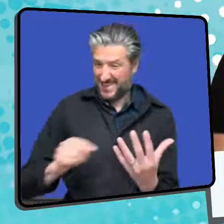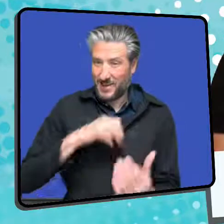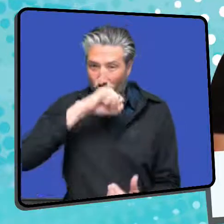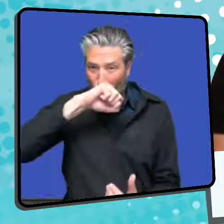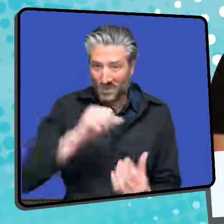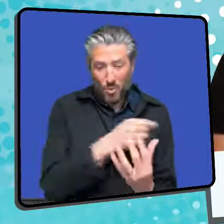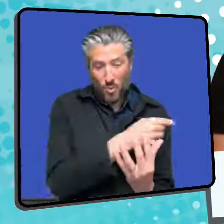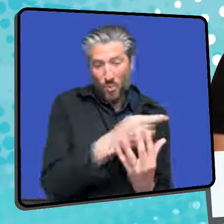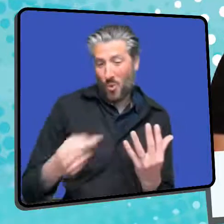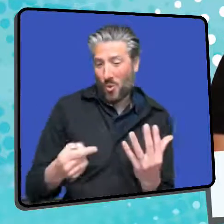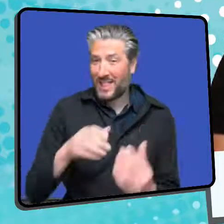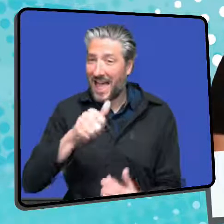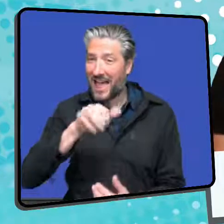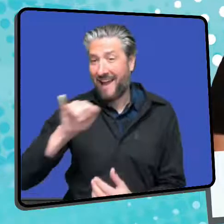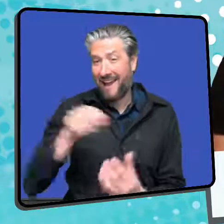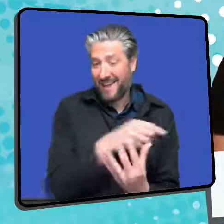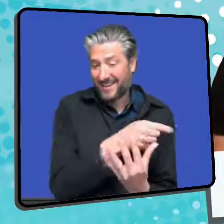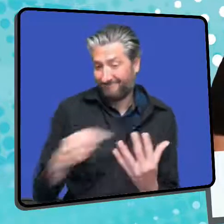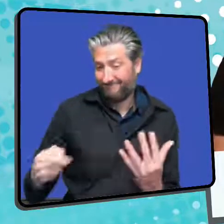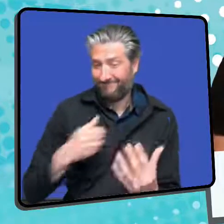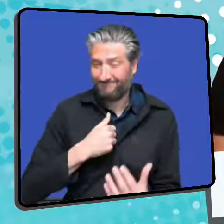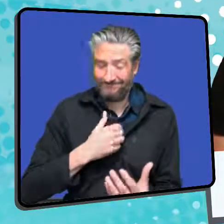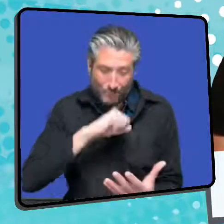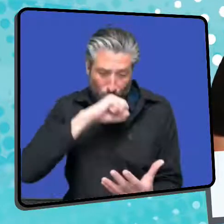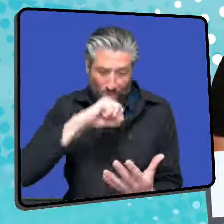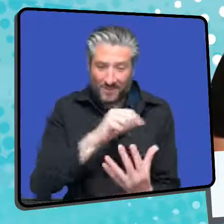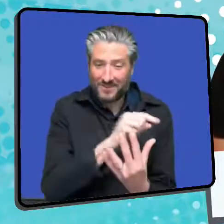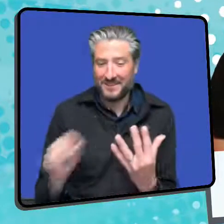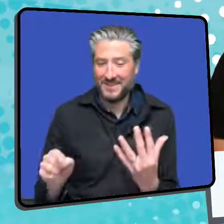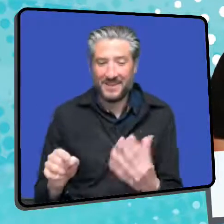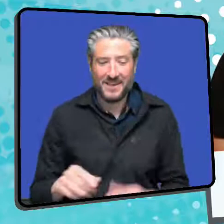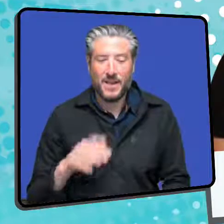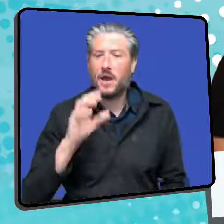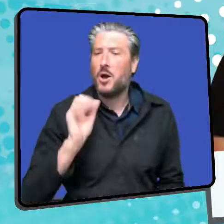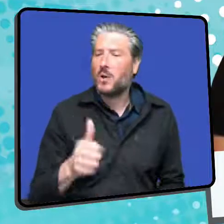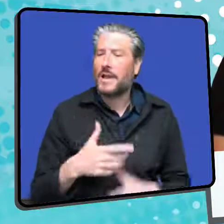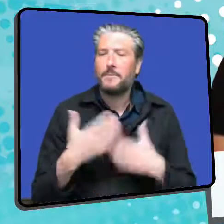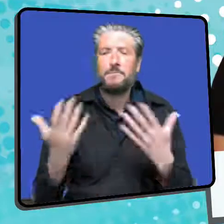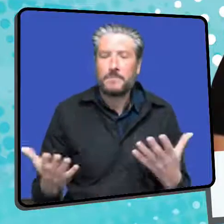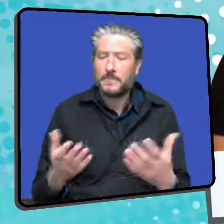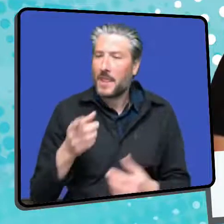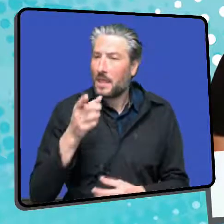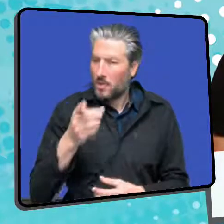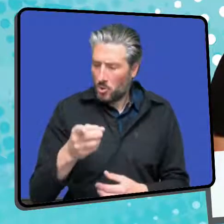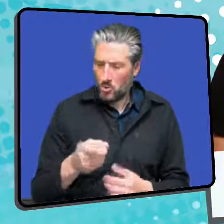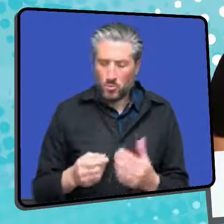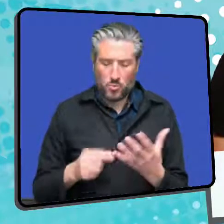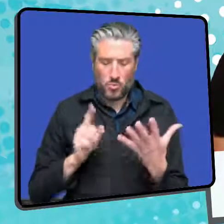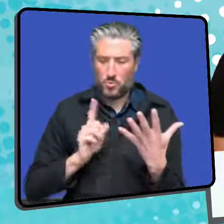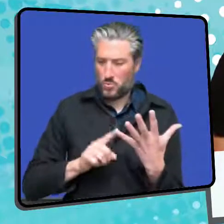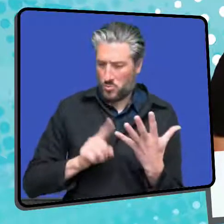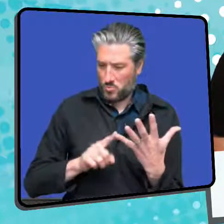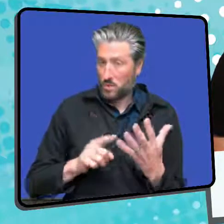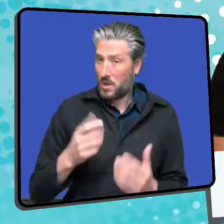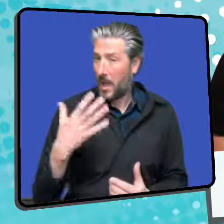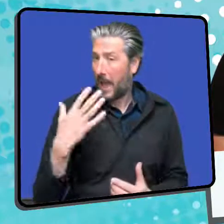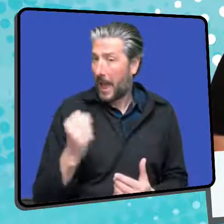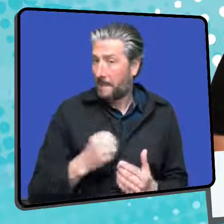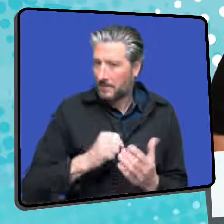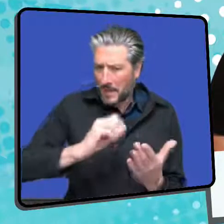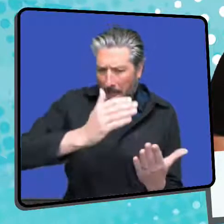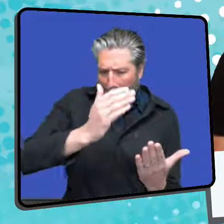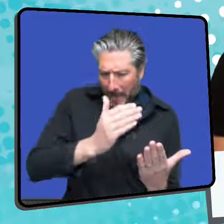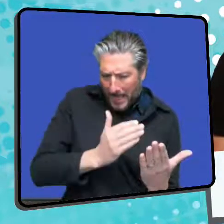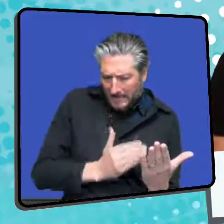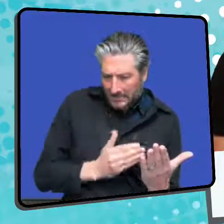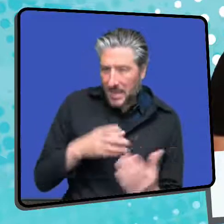Wonderful. And what area of AI is on your list to skip next?